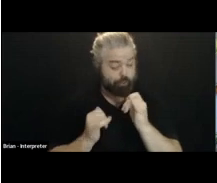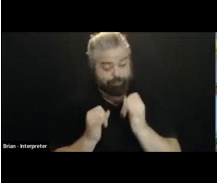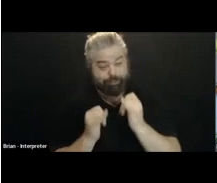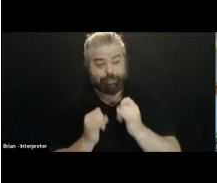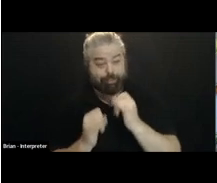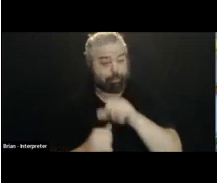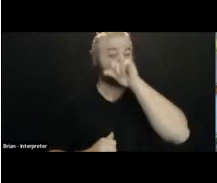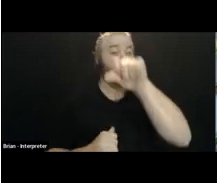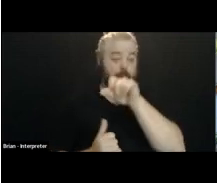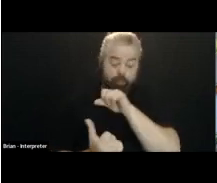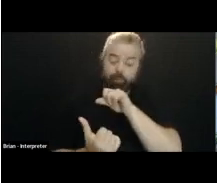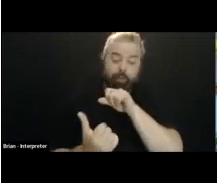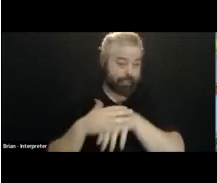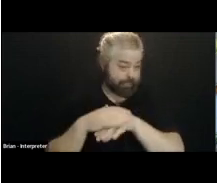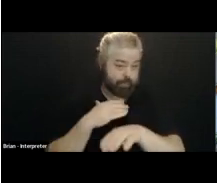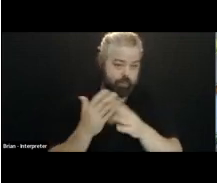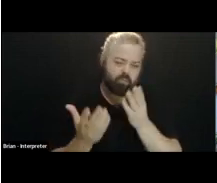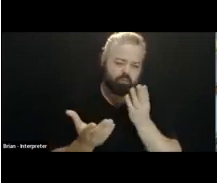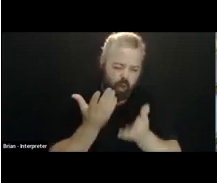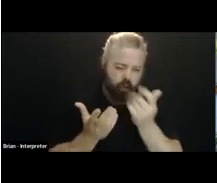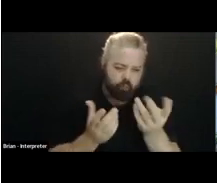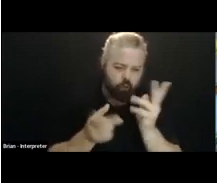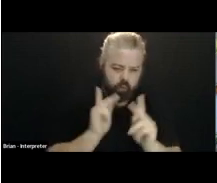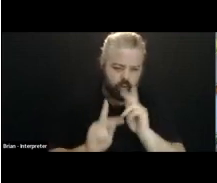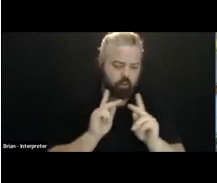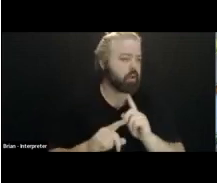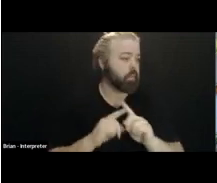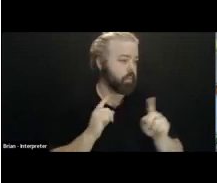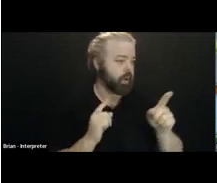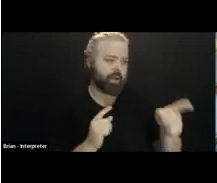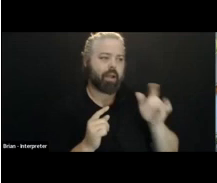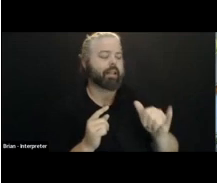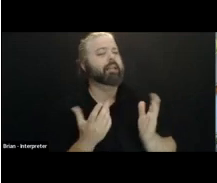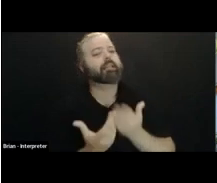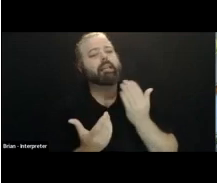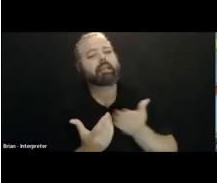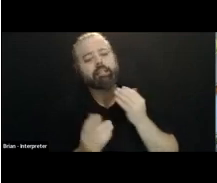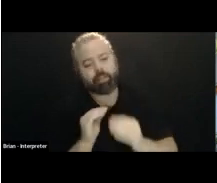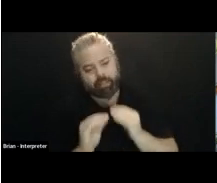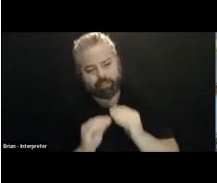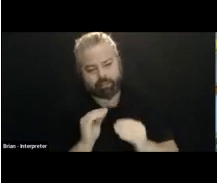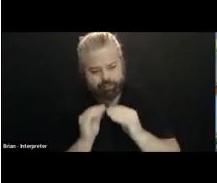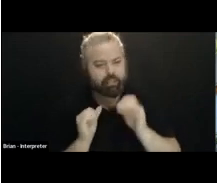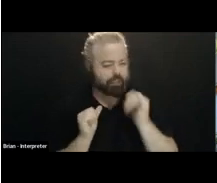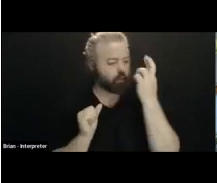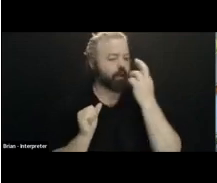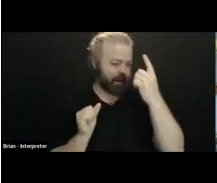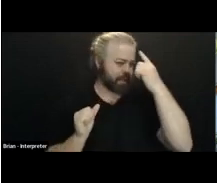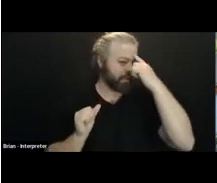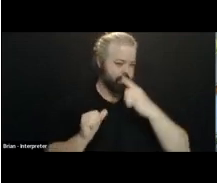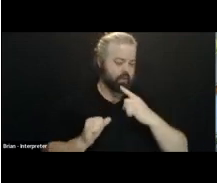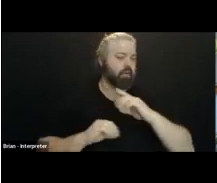more than just a few. But this one is so easy to fix, and it's so that's why I think I find it